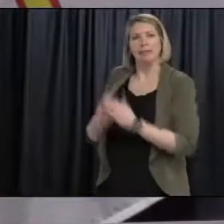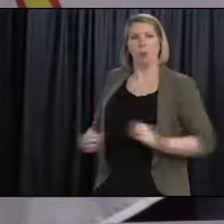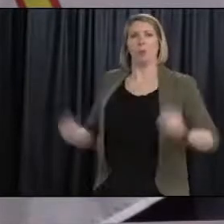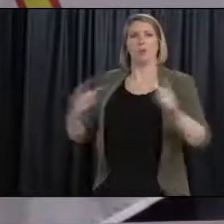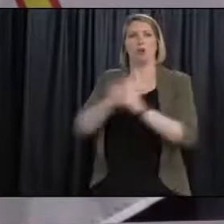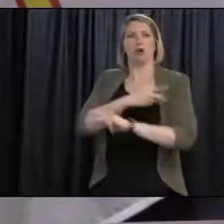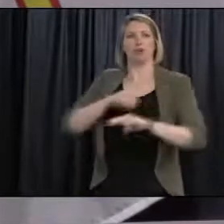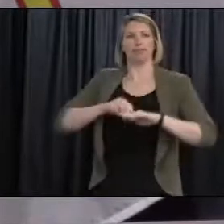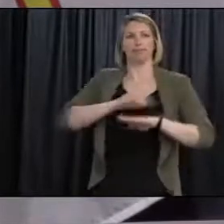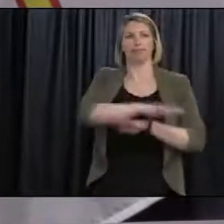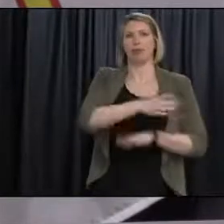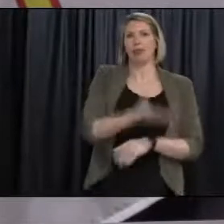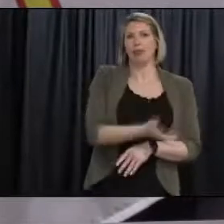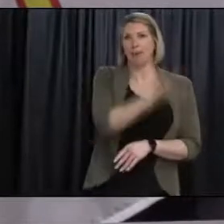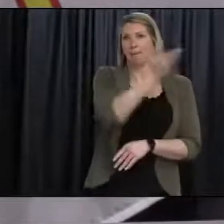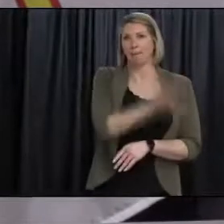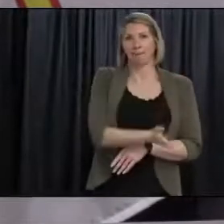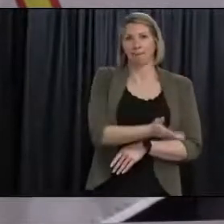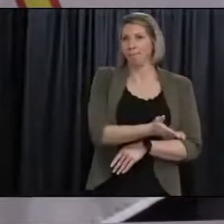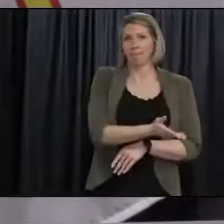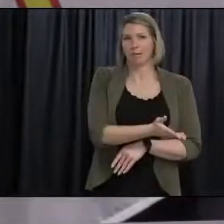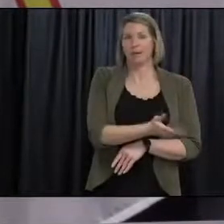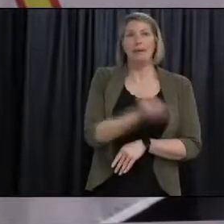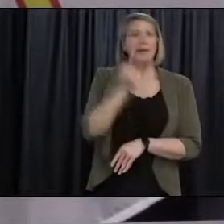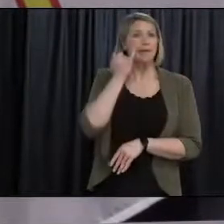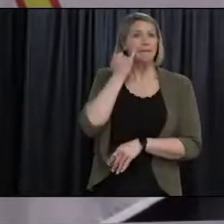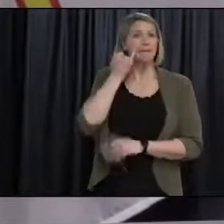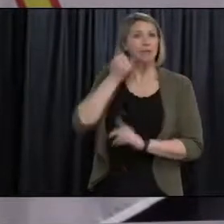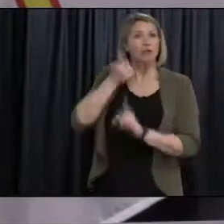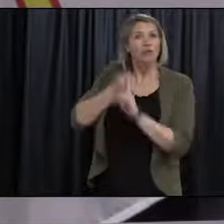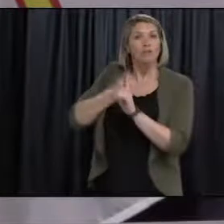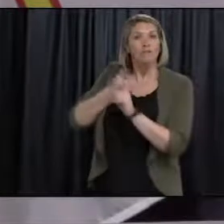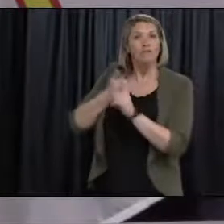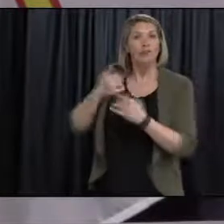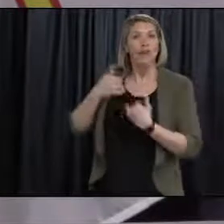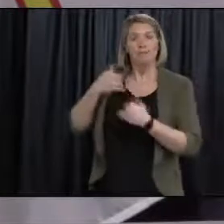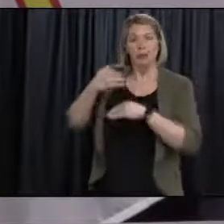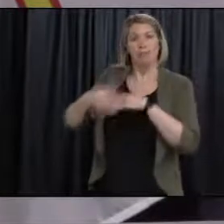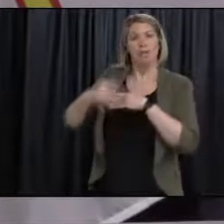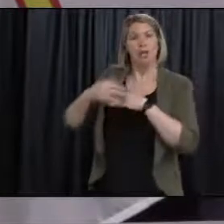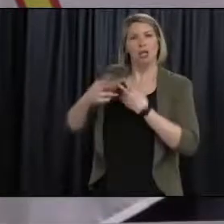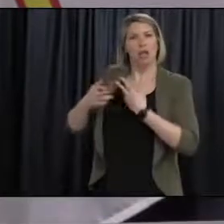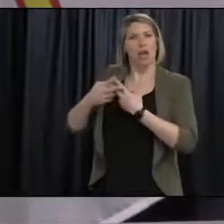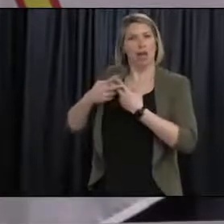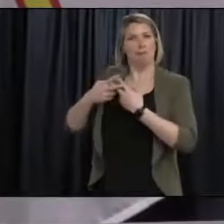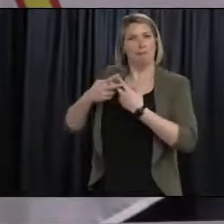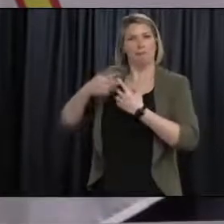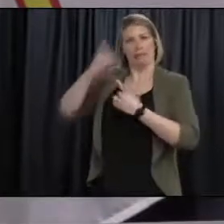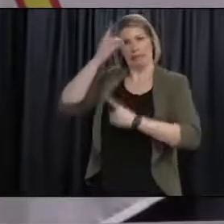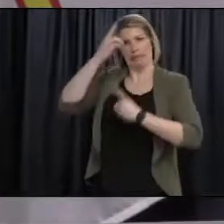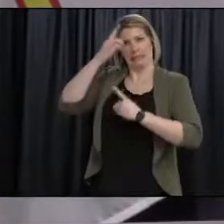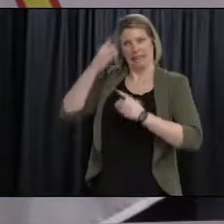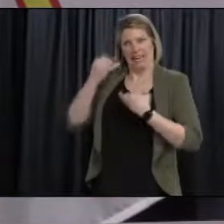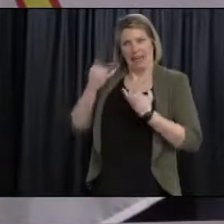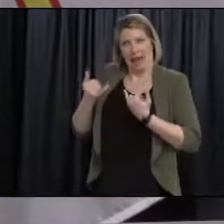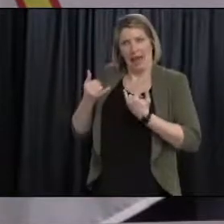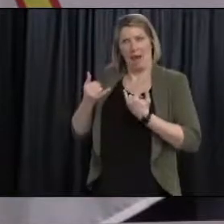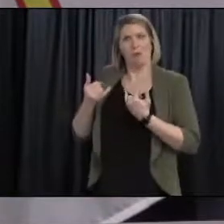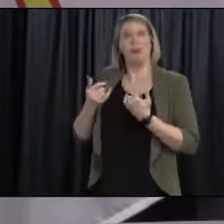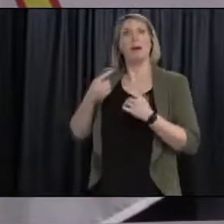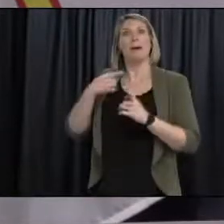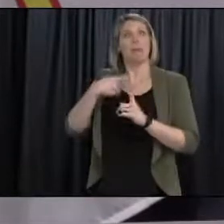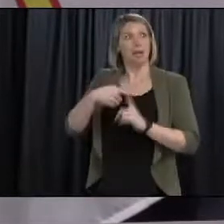in people who have a history of blood clotting disorders due to, some people